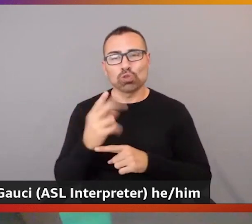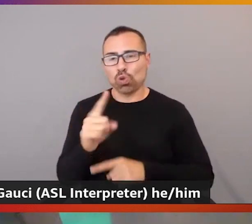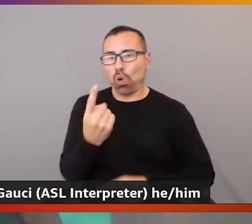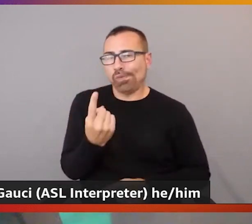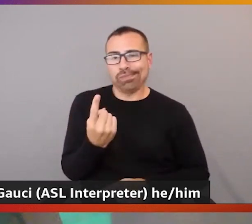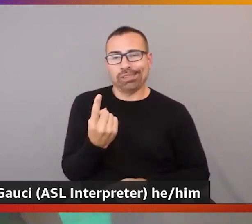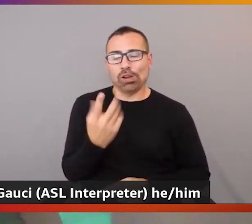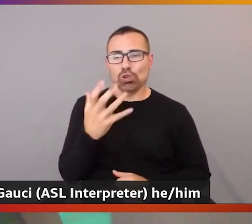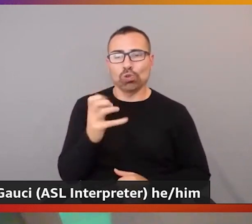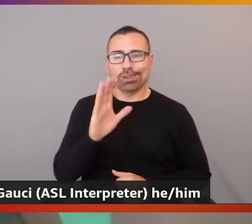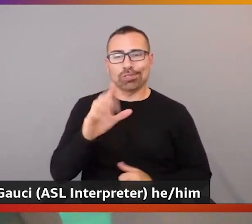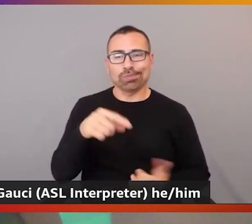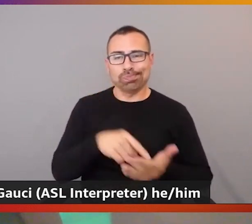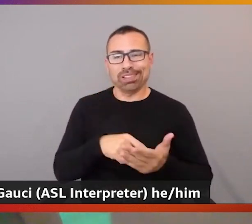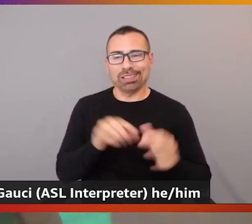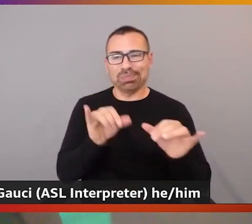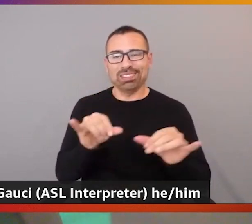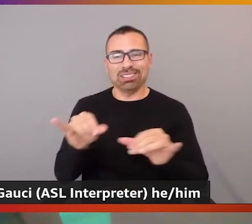of billing experience?